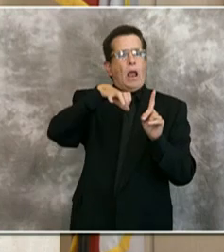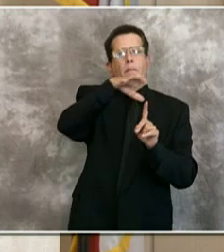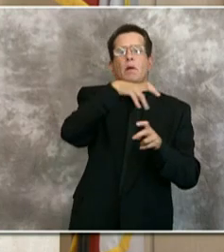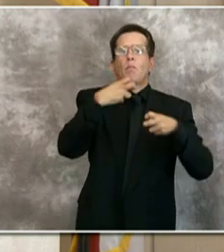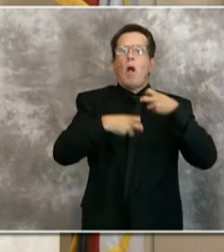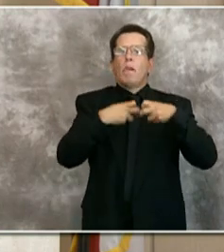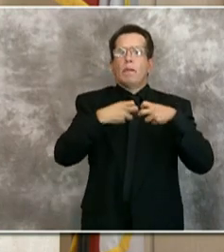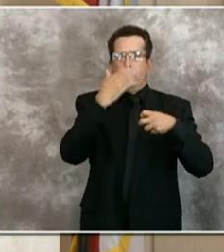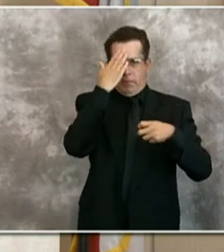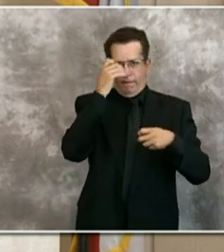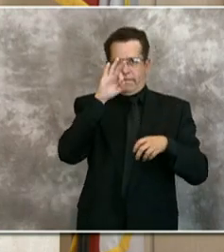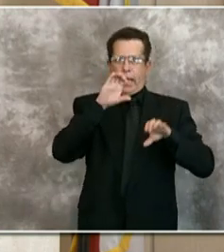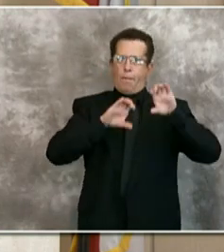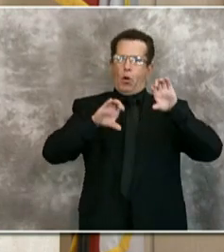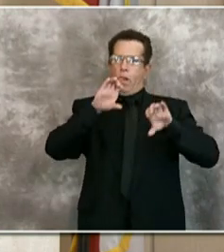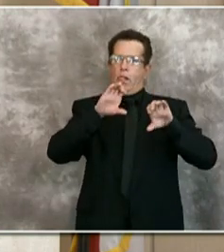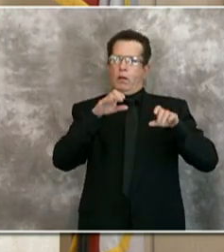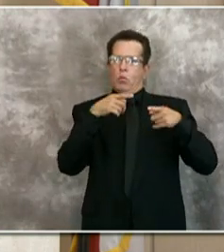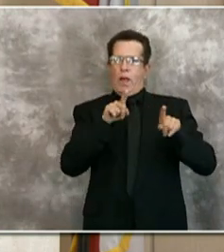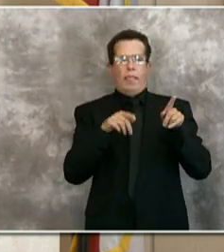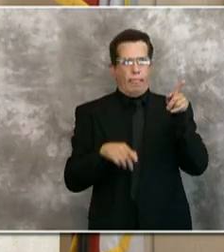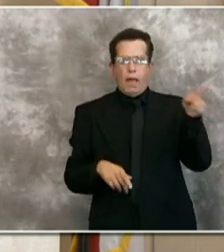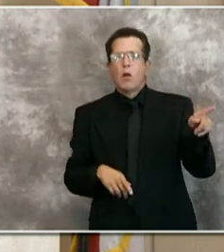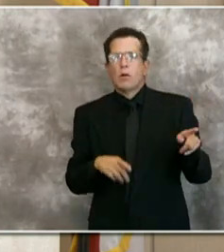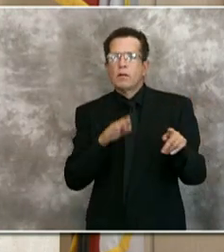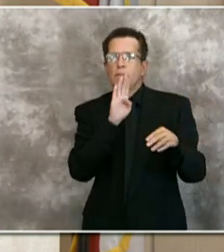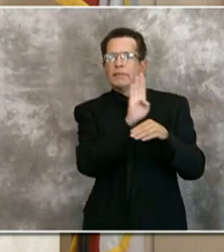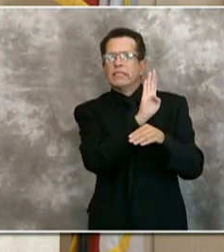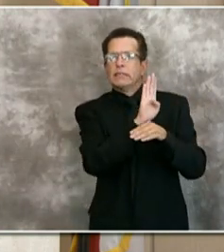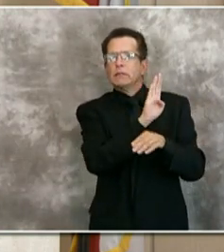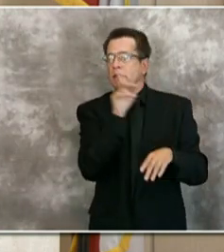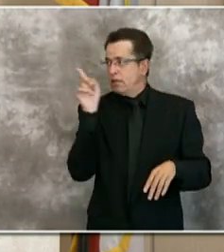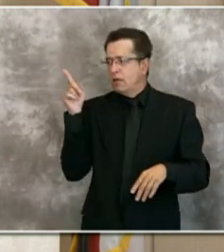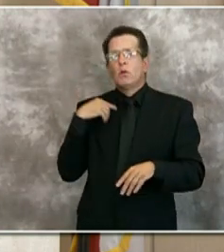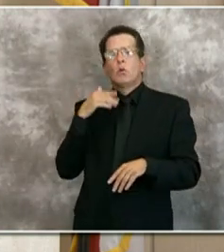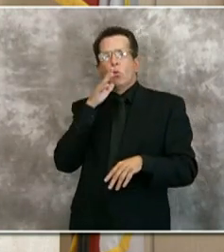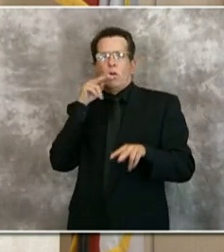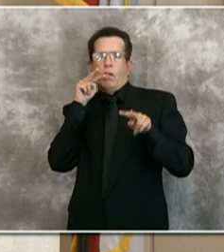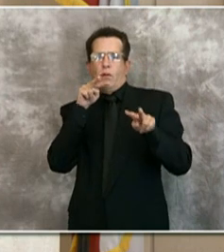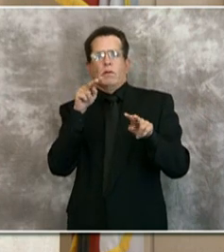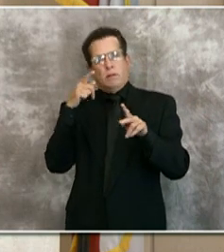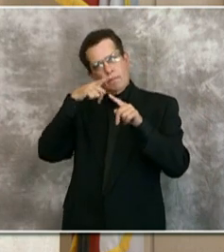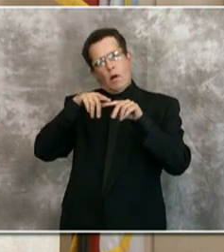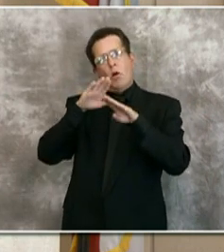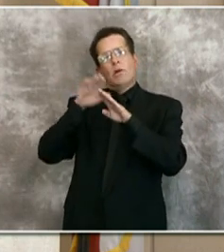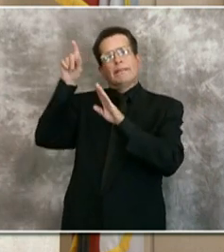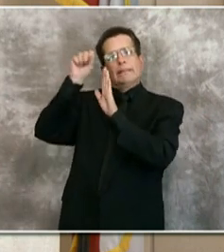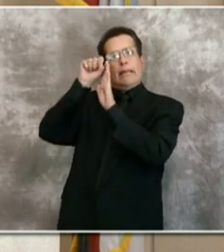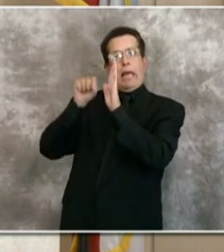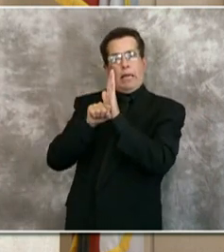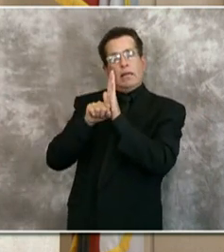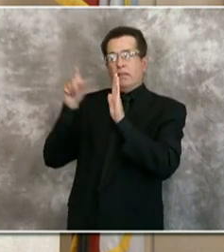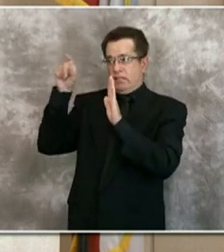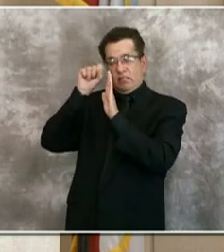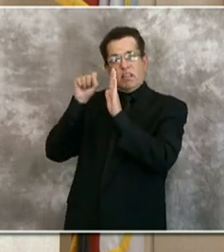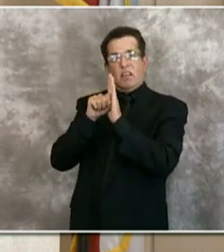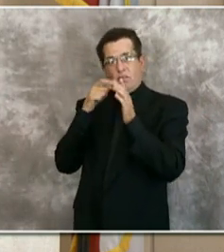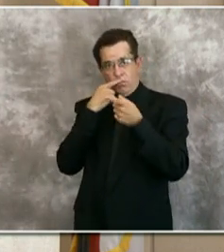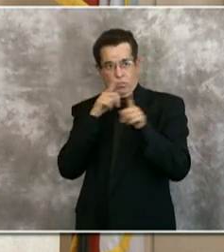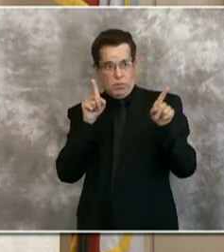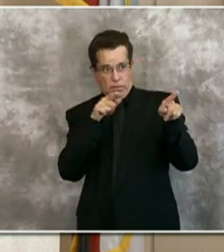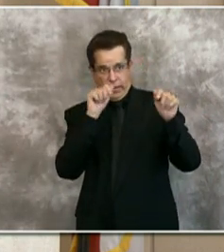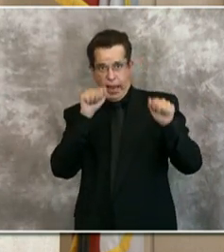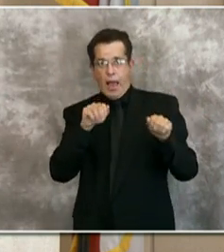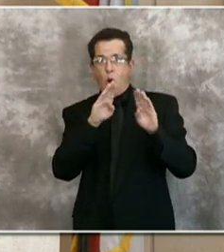on local ordinances. Well, we can look into that. I think most of those are state-regulated entities, and so if the state gives them the ability to operate